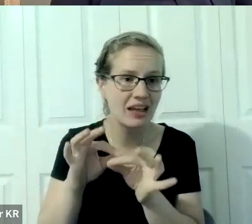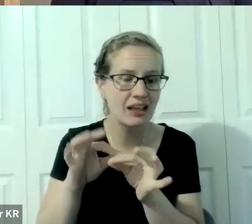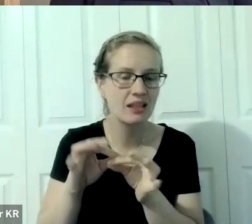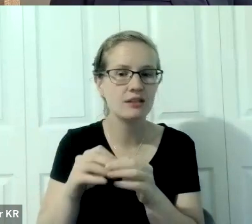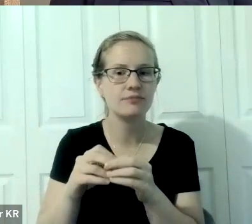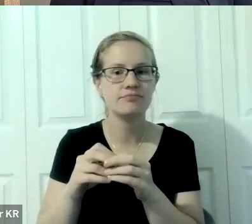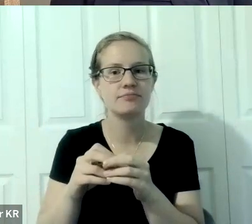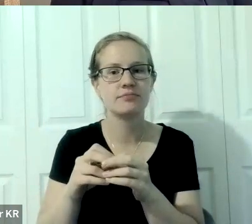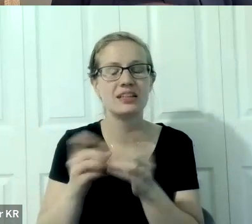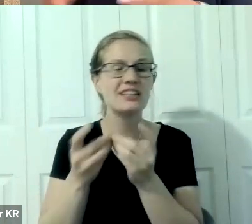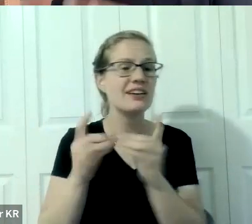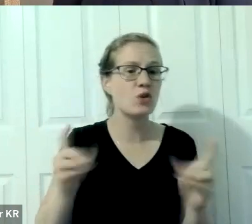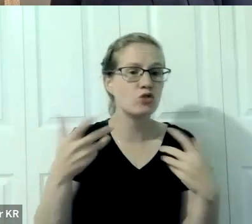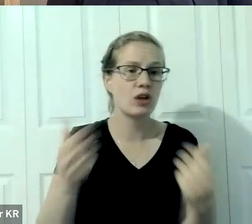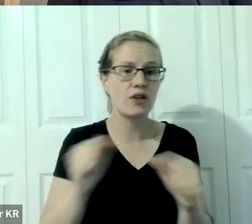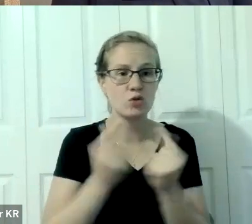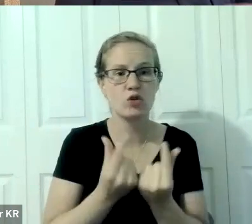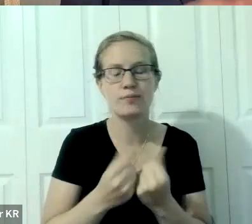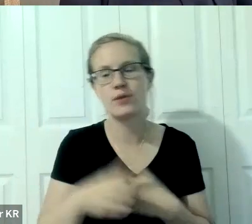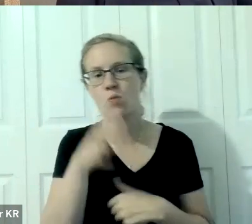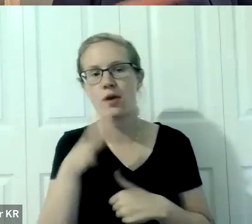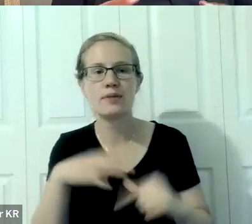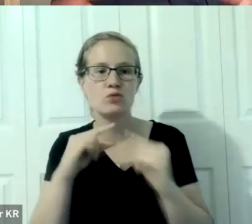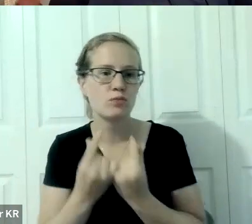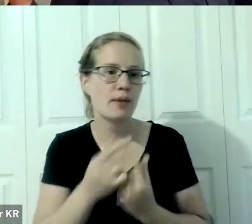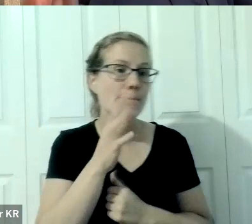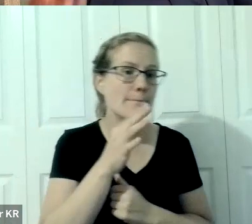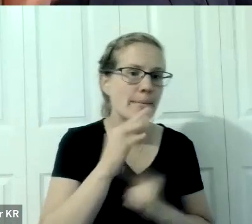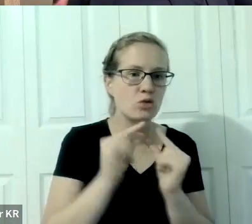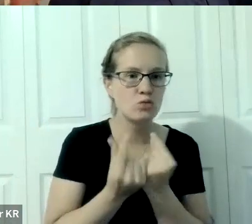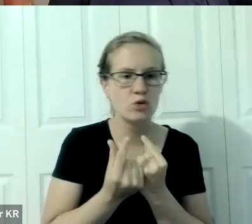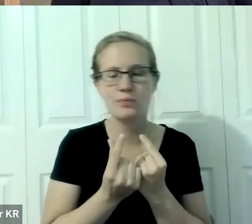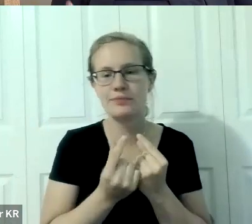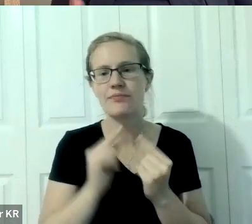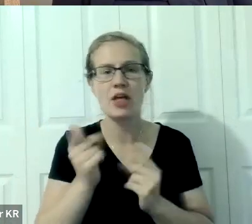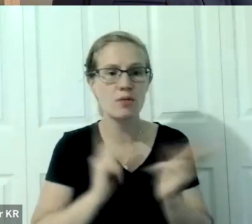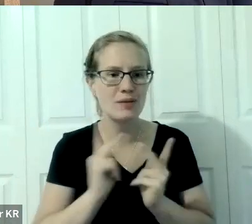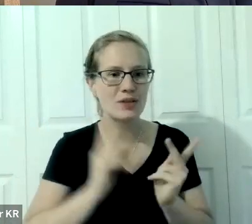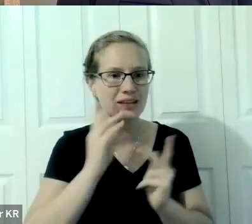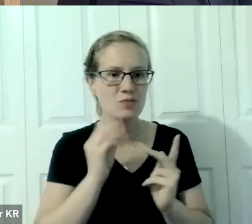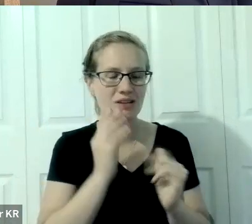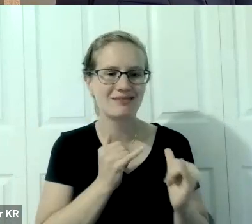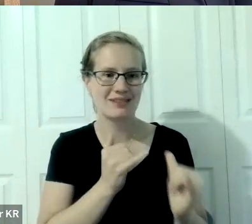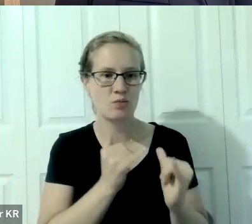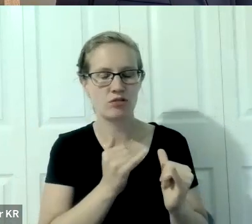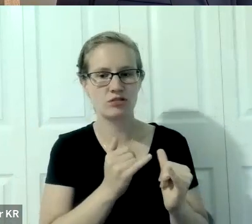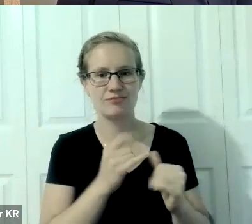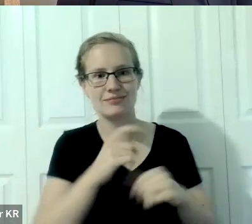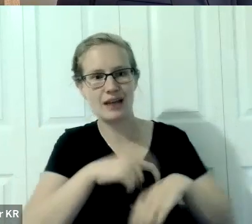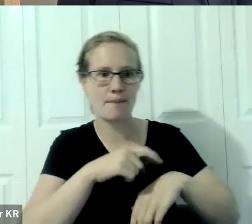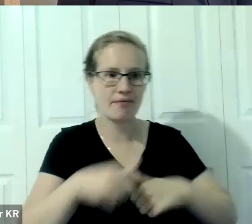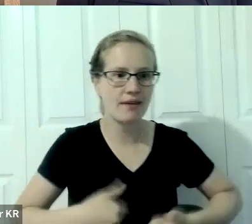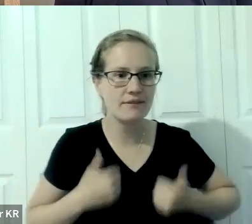a divorce recovery group, a women's group, a mother's group, you know, just other people that are in that same stage of life. And